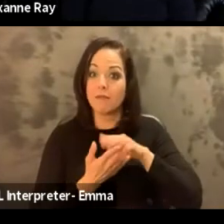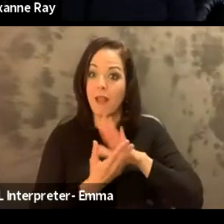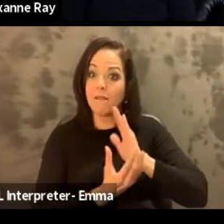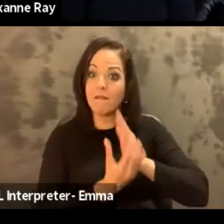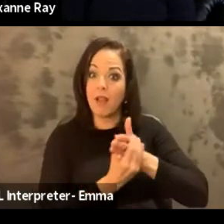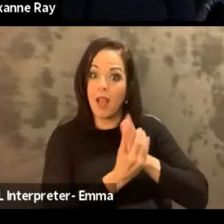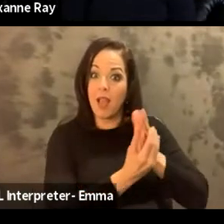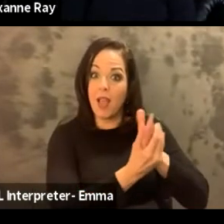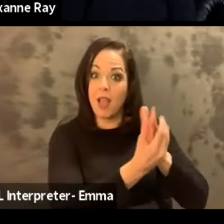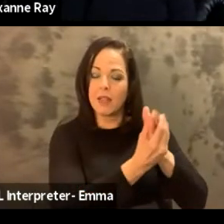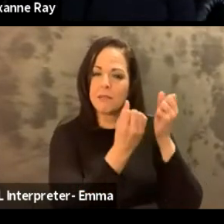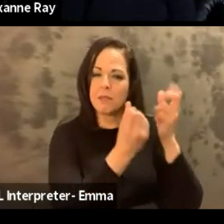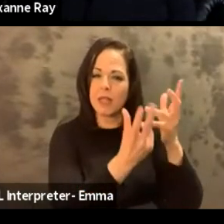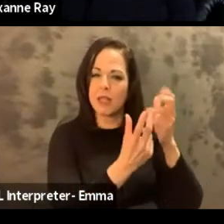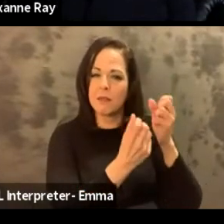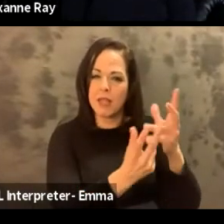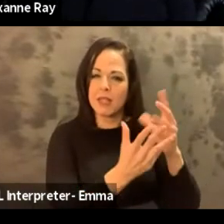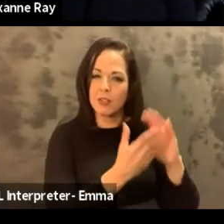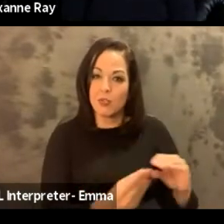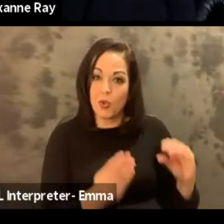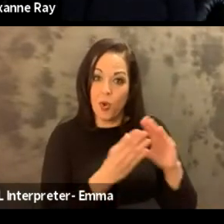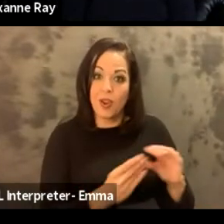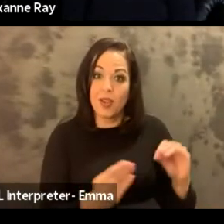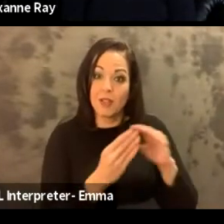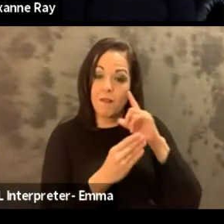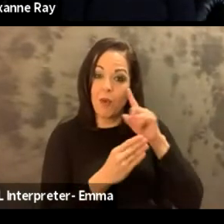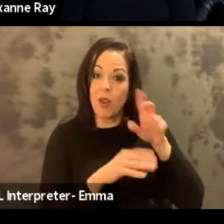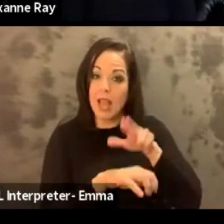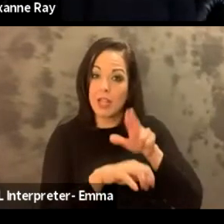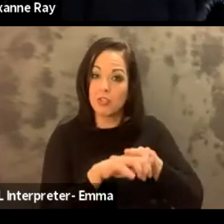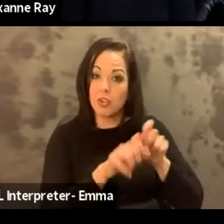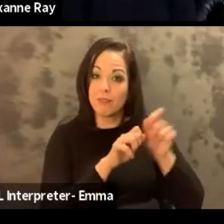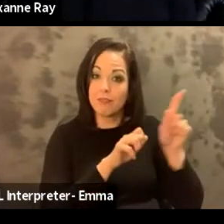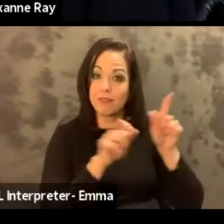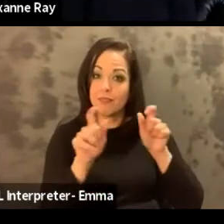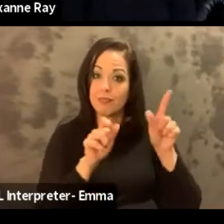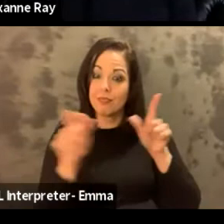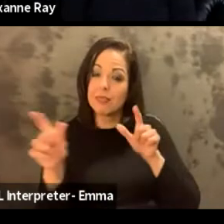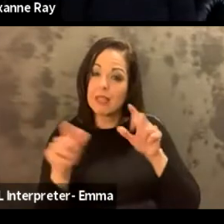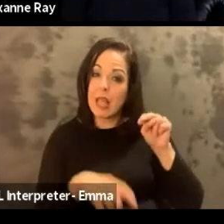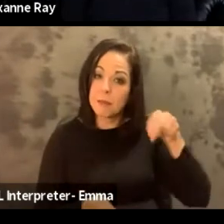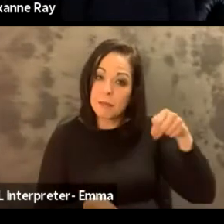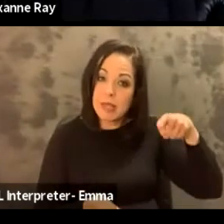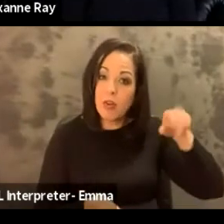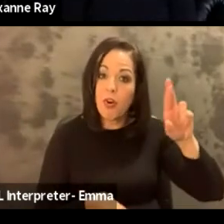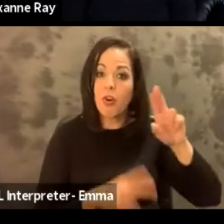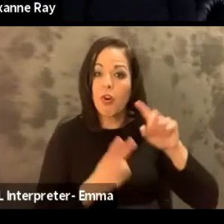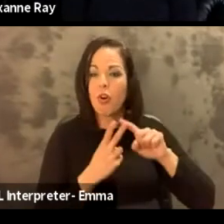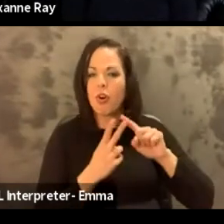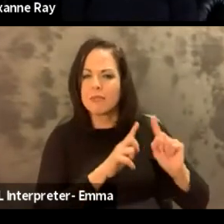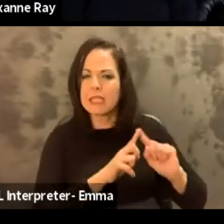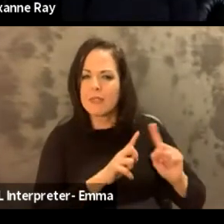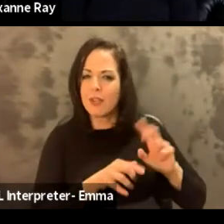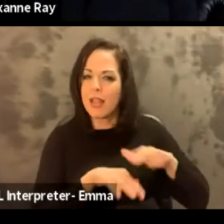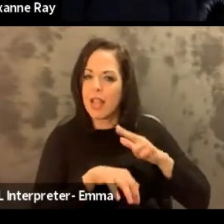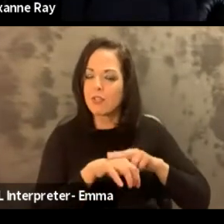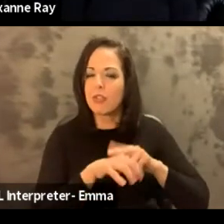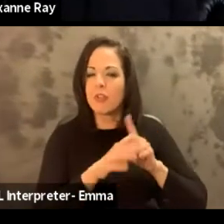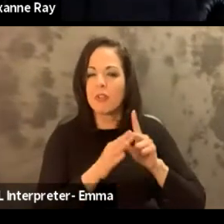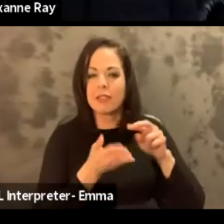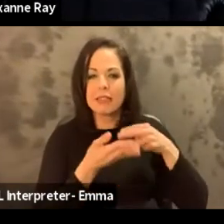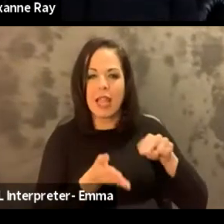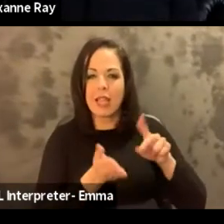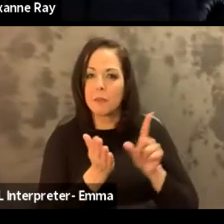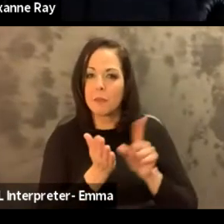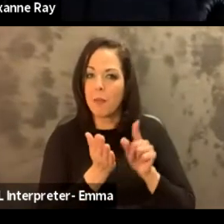hundreds of stories for national outlets, NPR, and a lot of national dance publications. That's